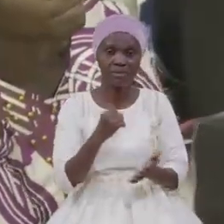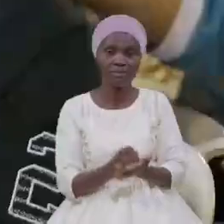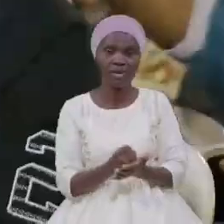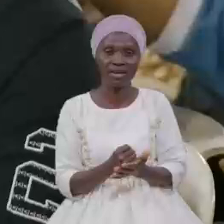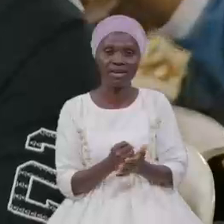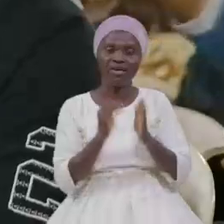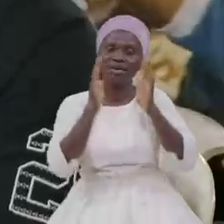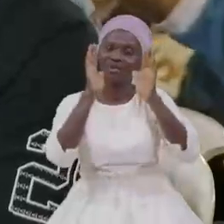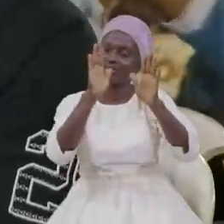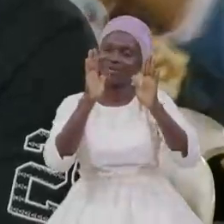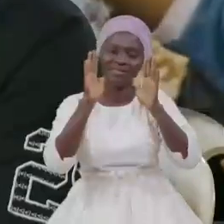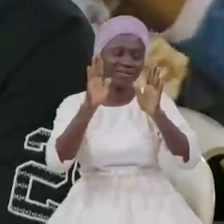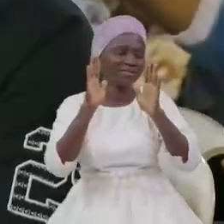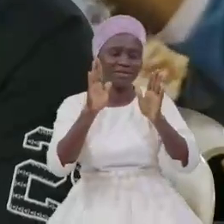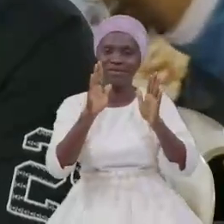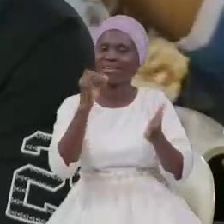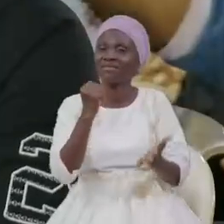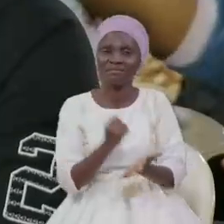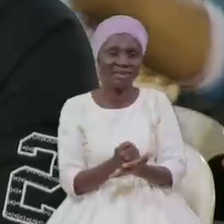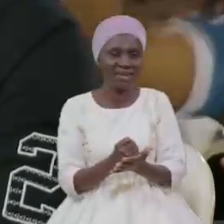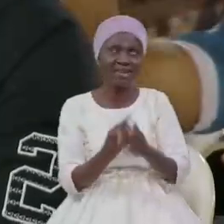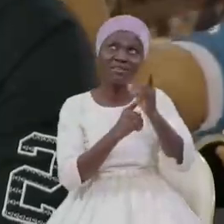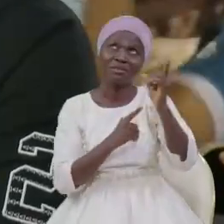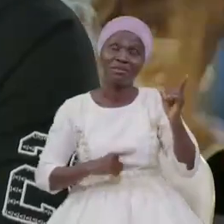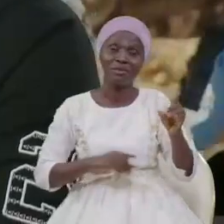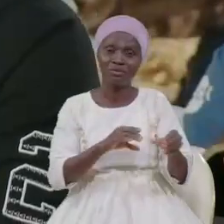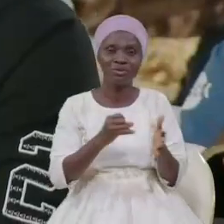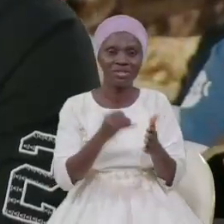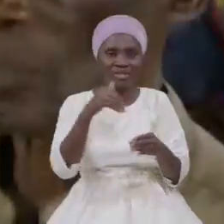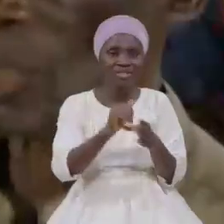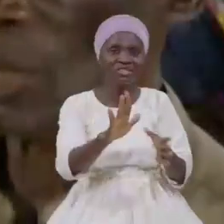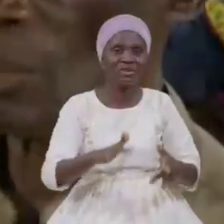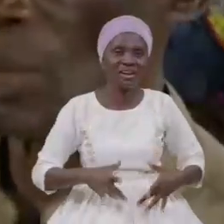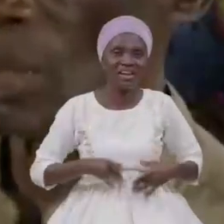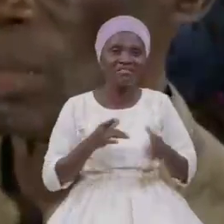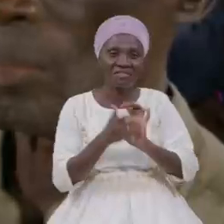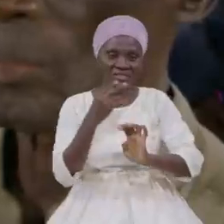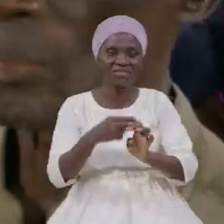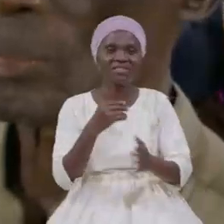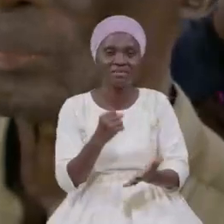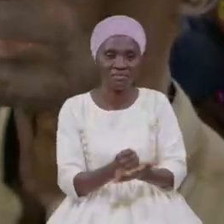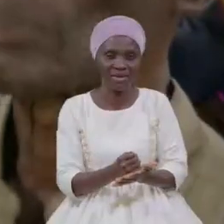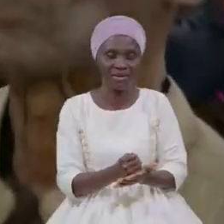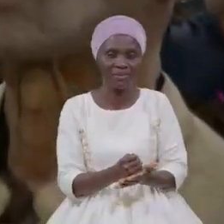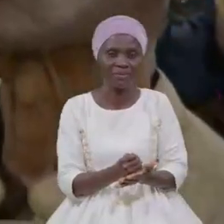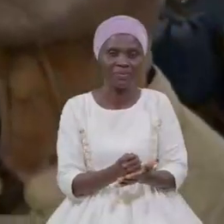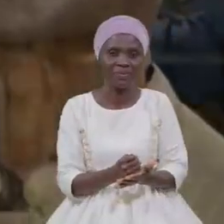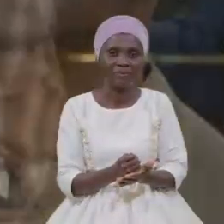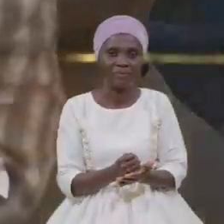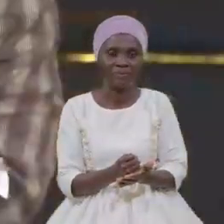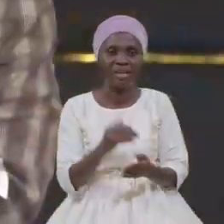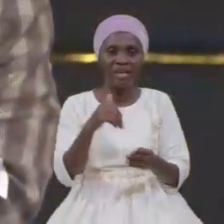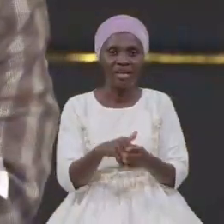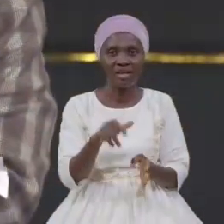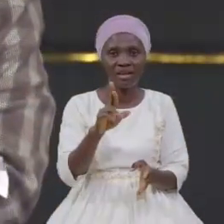Wonderful. The Lord do it in your life in Jesus' name. It tells us in Romans chapter